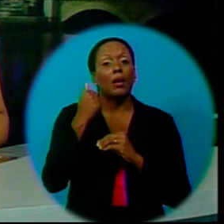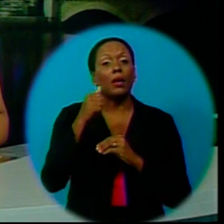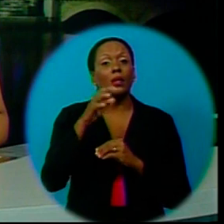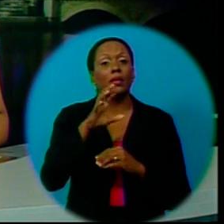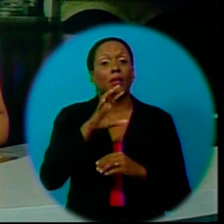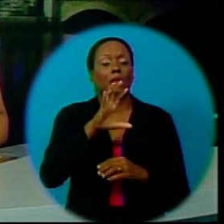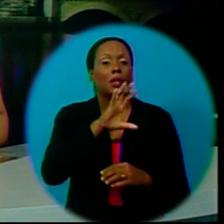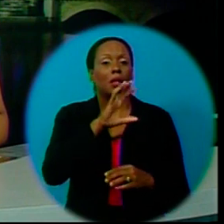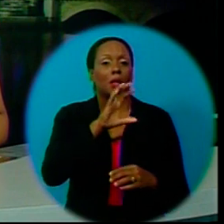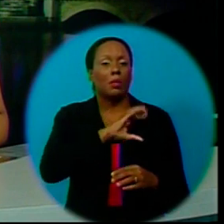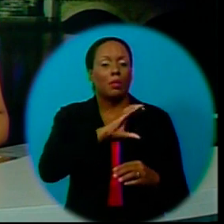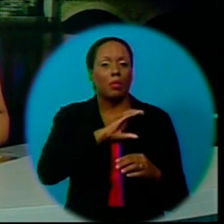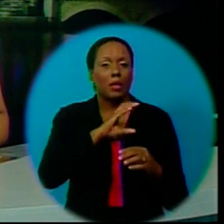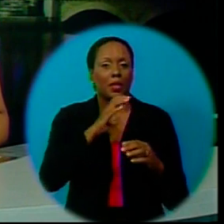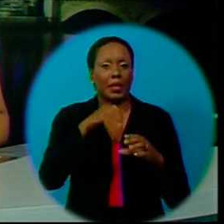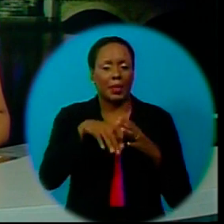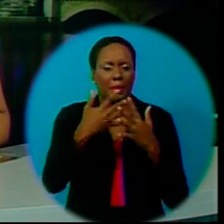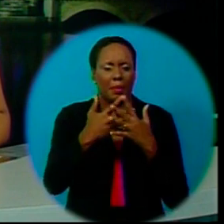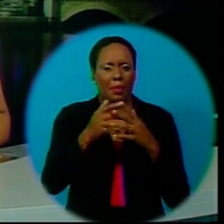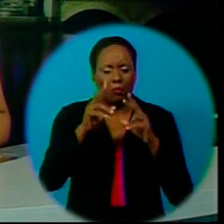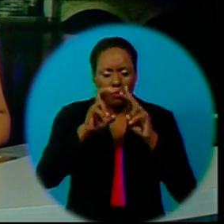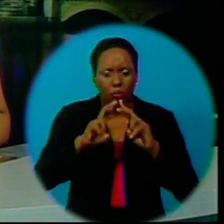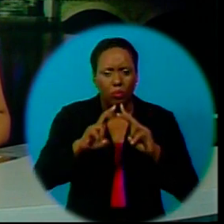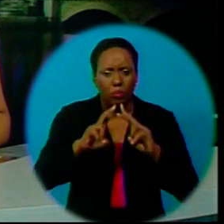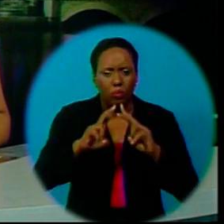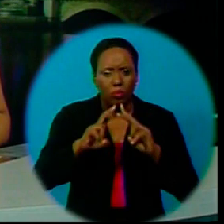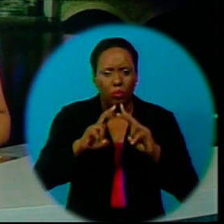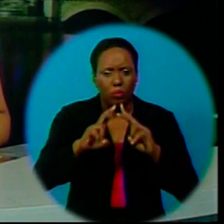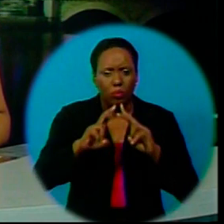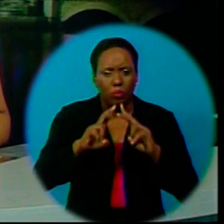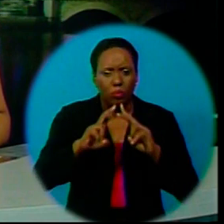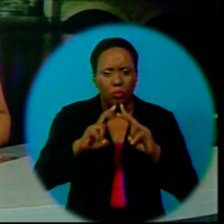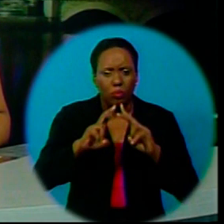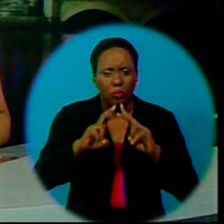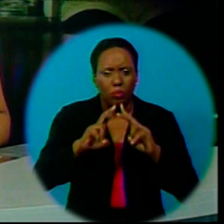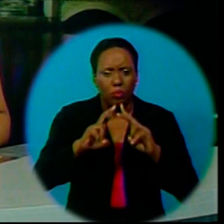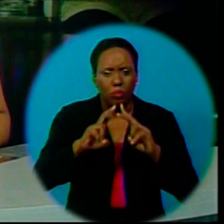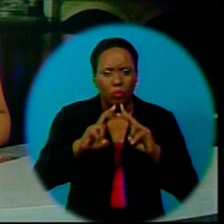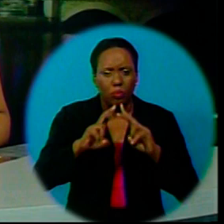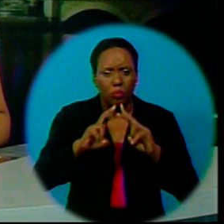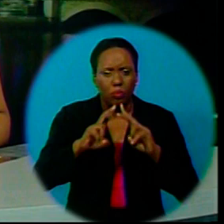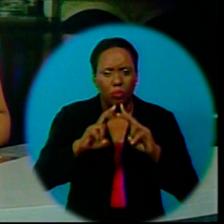Prison at Dodds on Wednesday. The inmate, Akeem Ben,